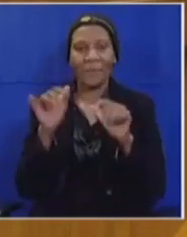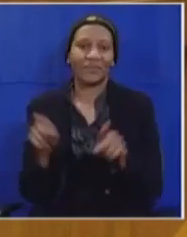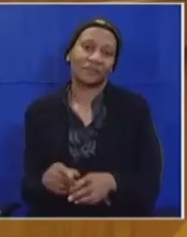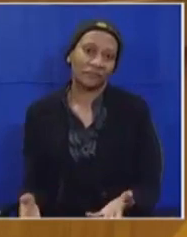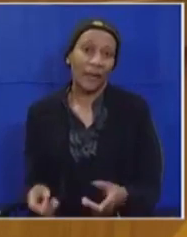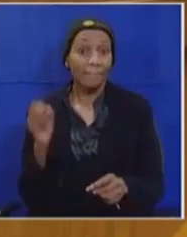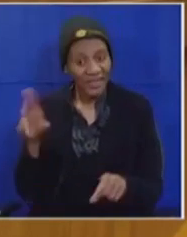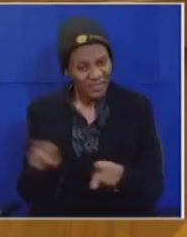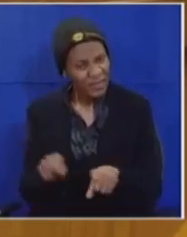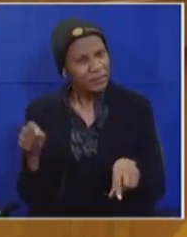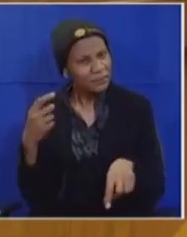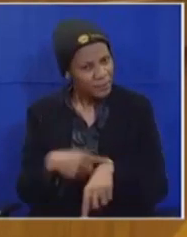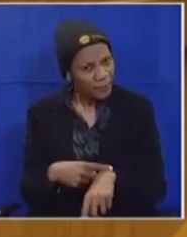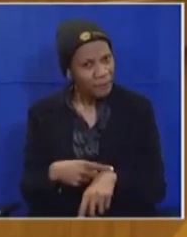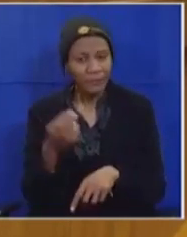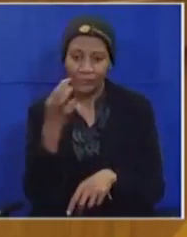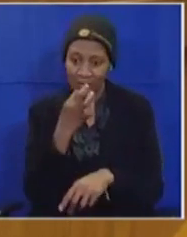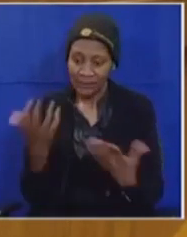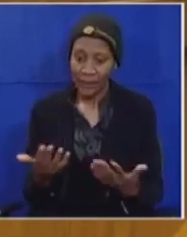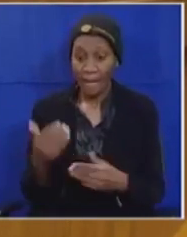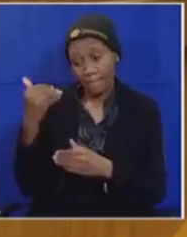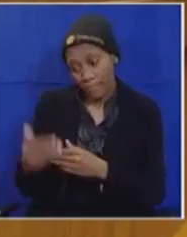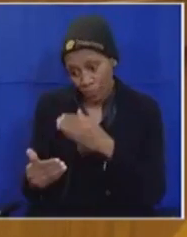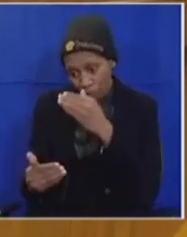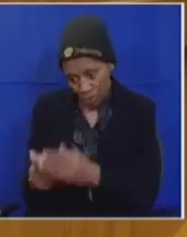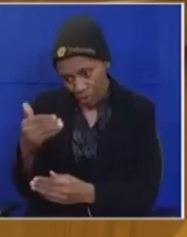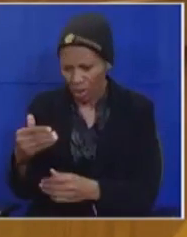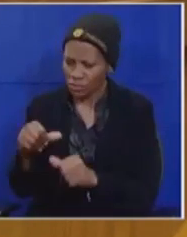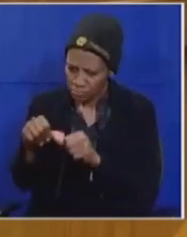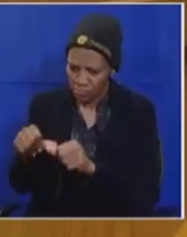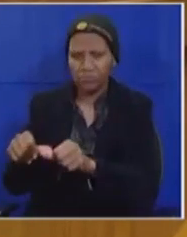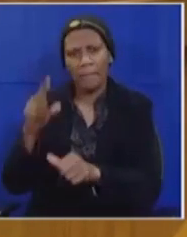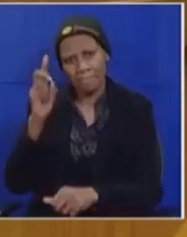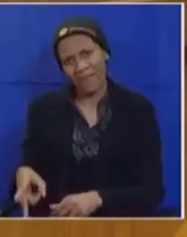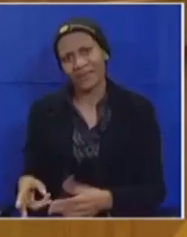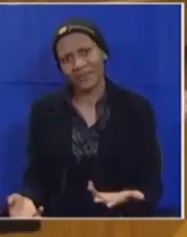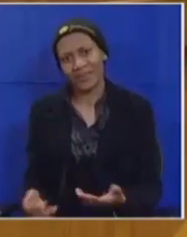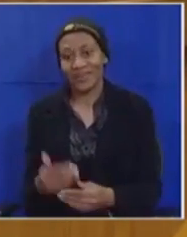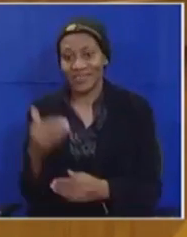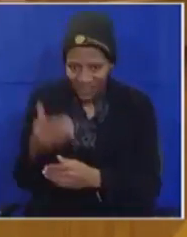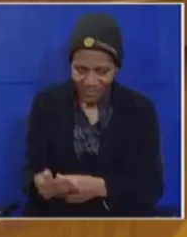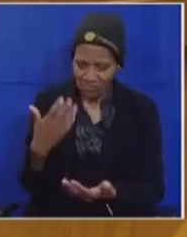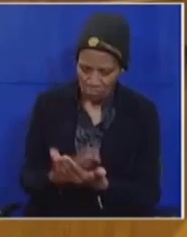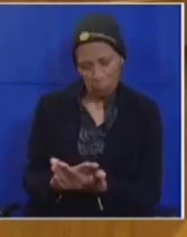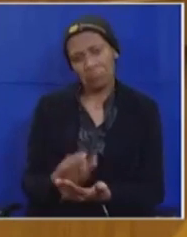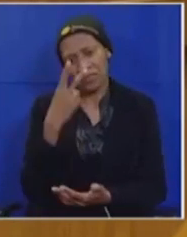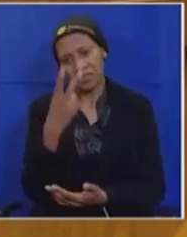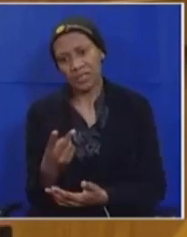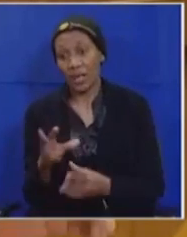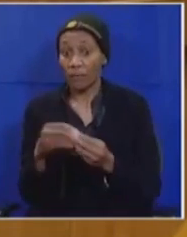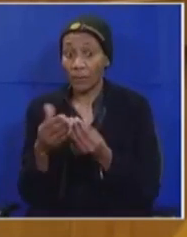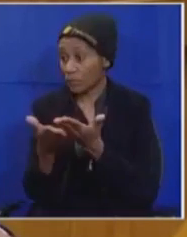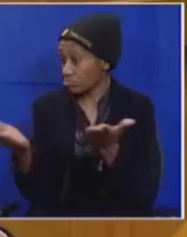let the process unfold, unabated, and we will then see how, in the end, the members of this